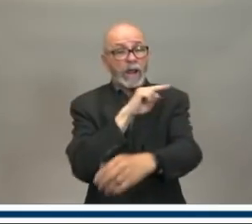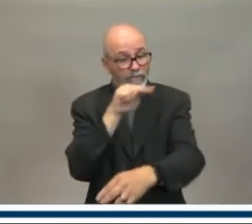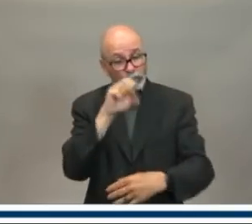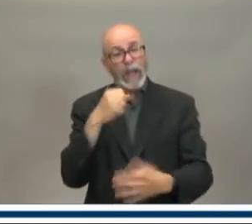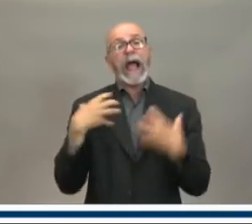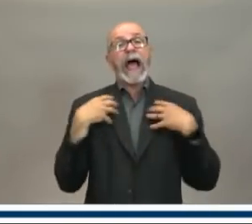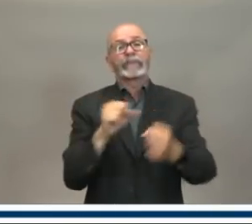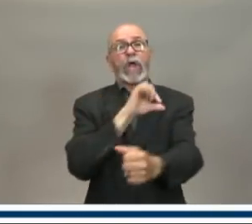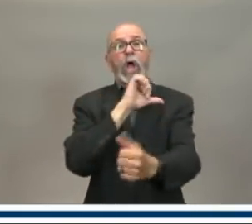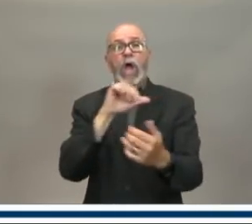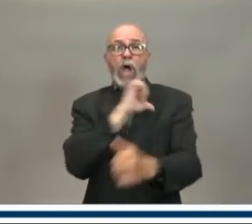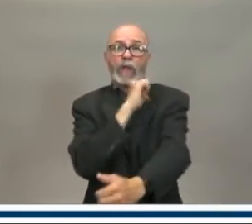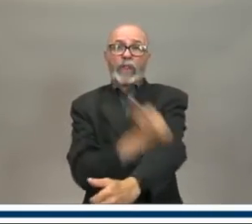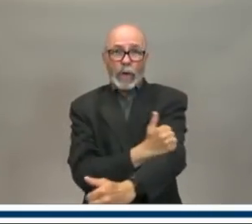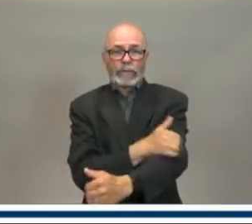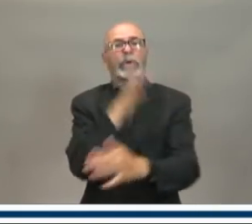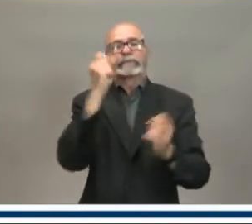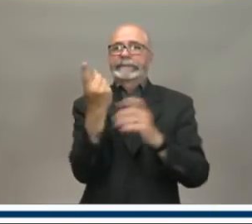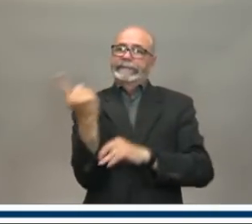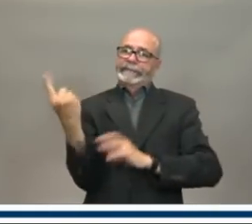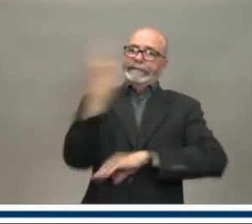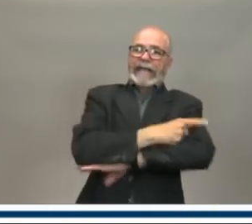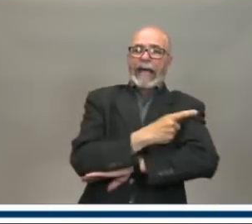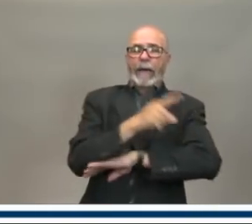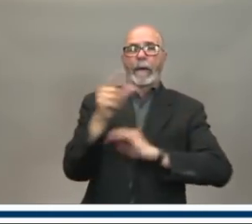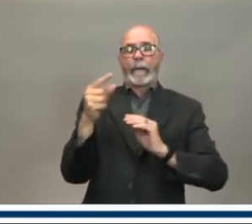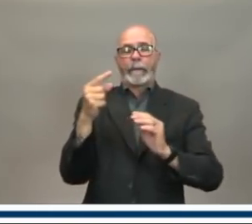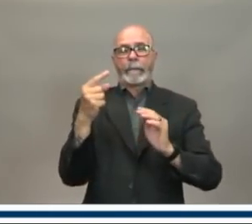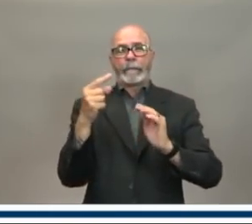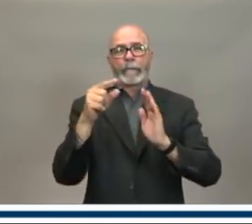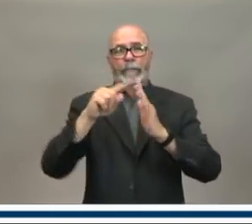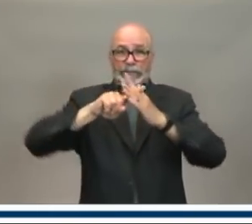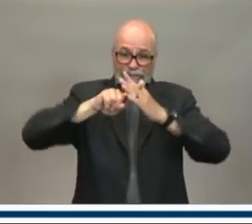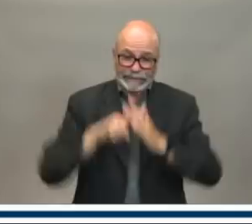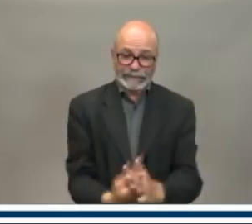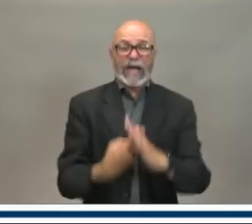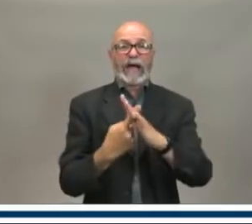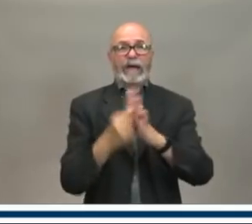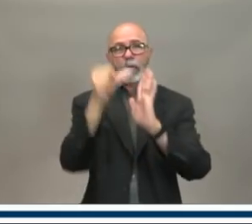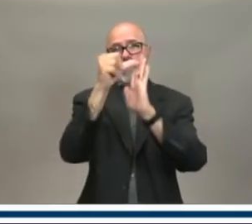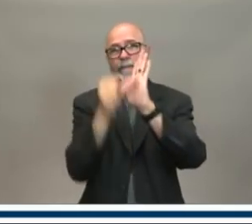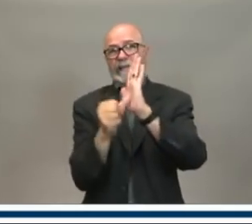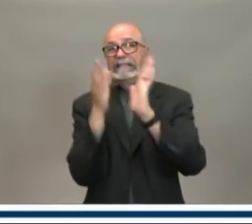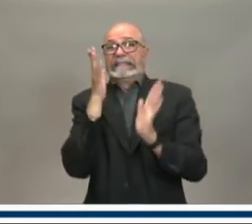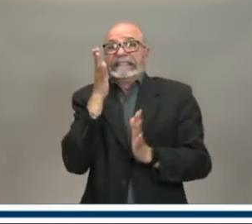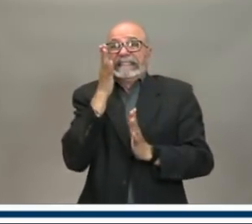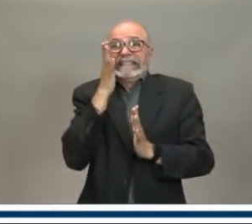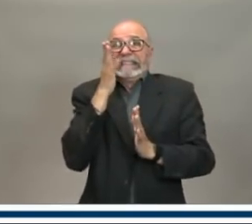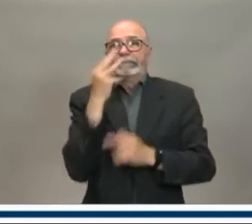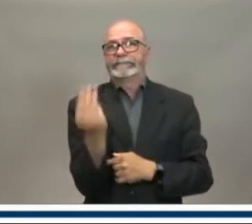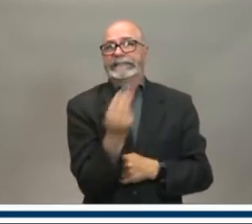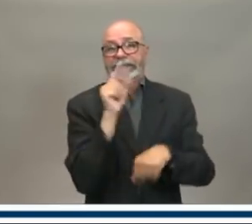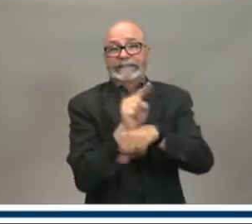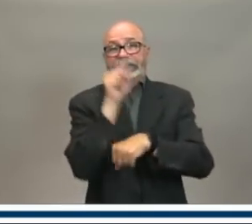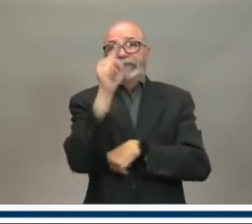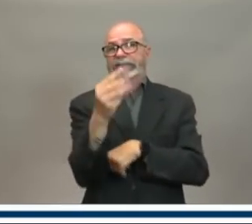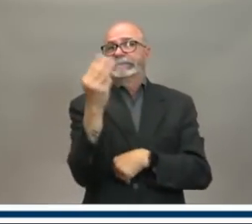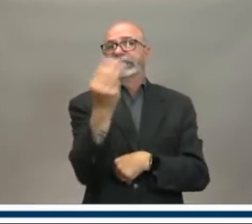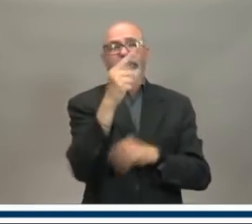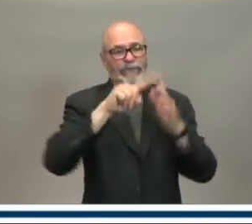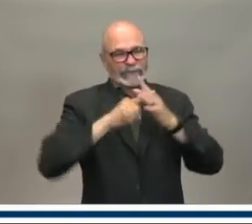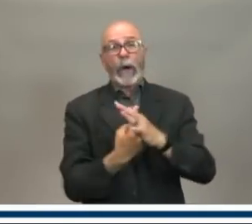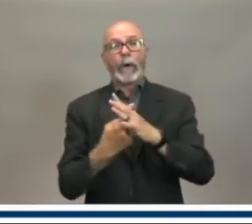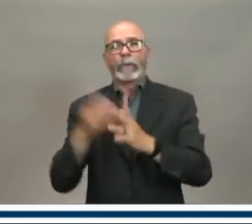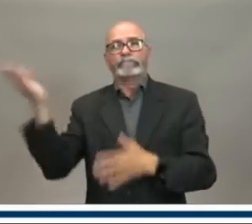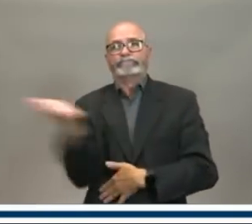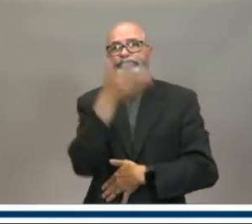and clinics starting Monday of this coming week. Minister Delory and his department will continue to work with our health partners